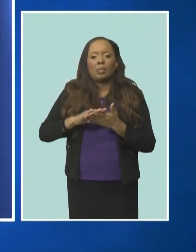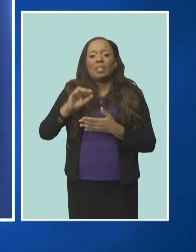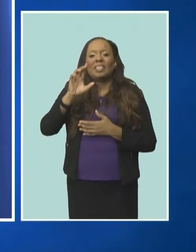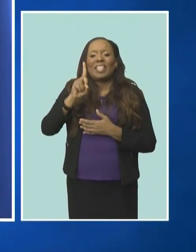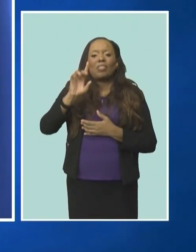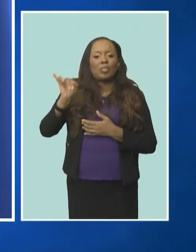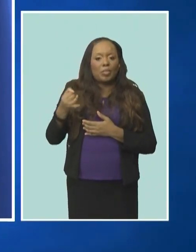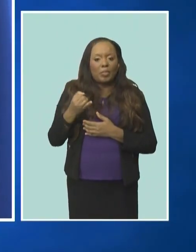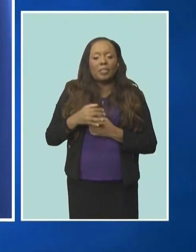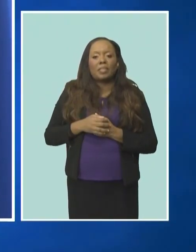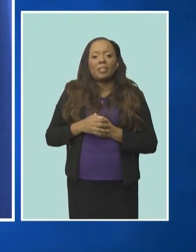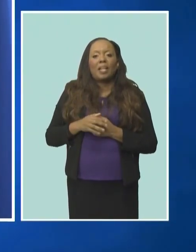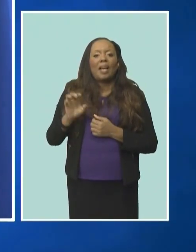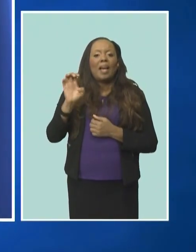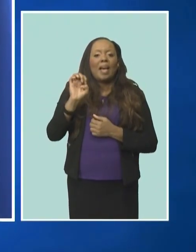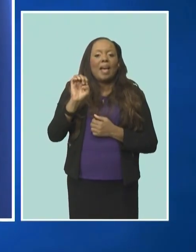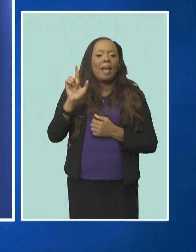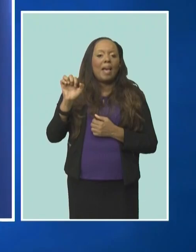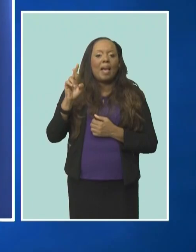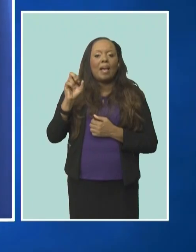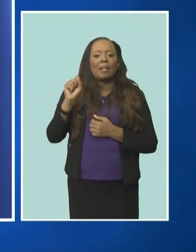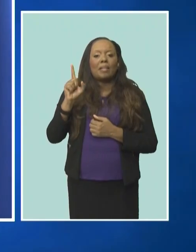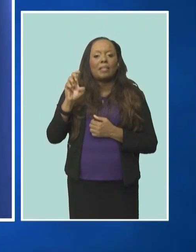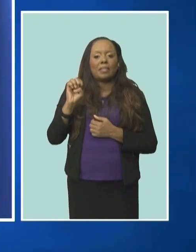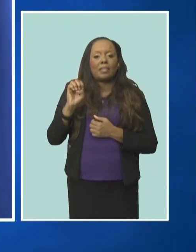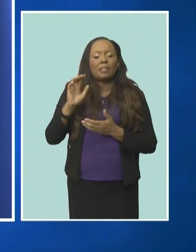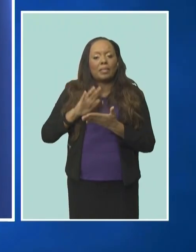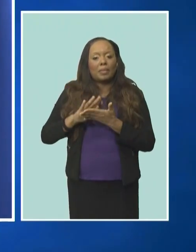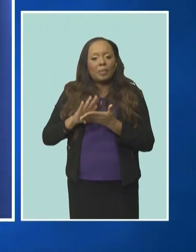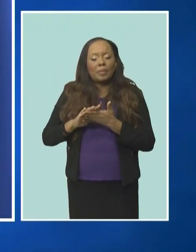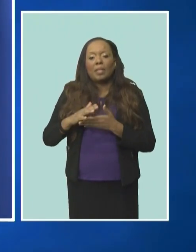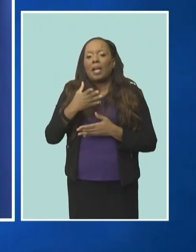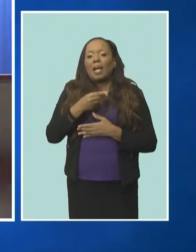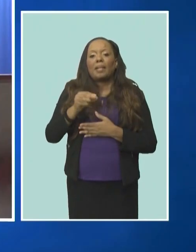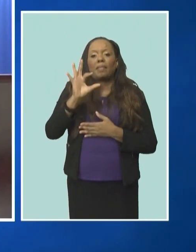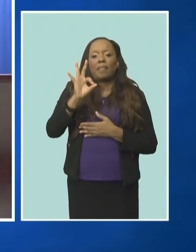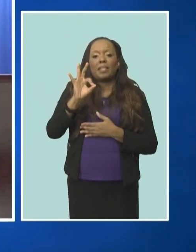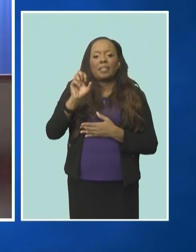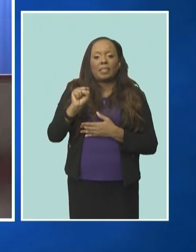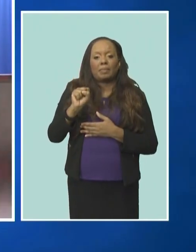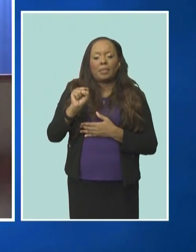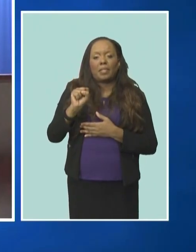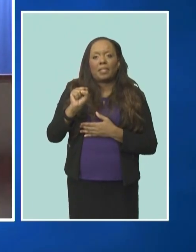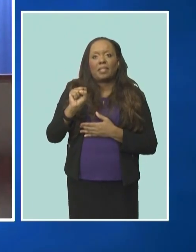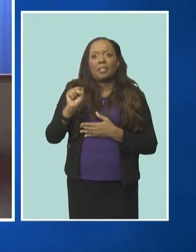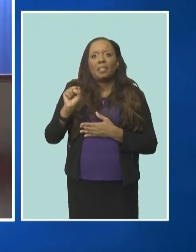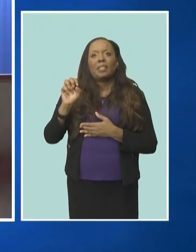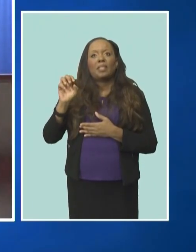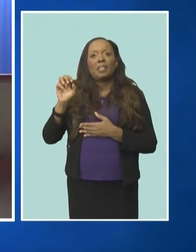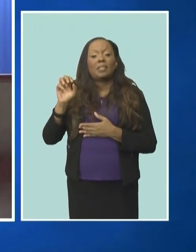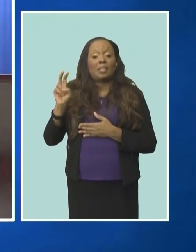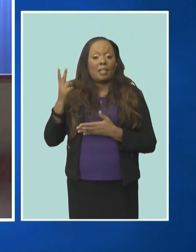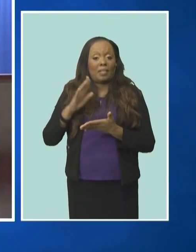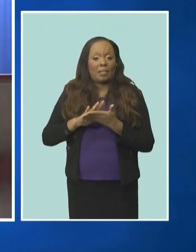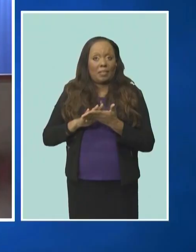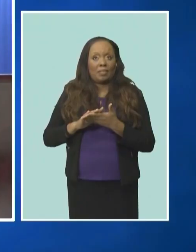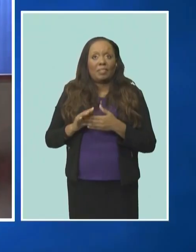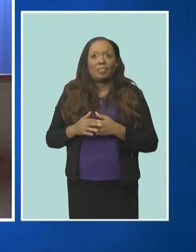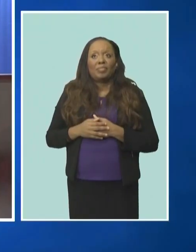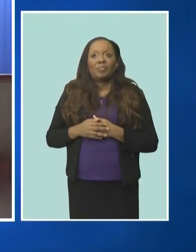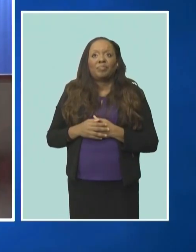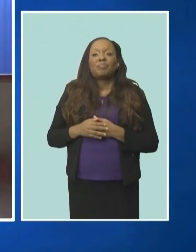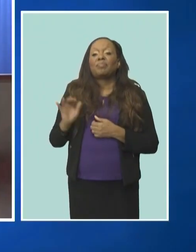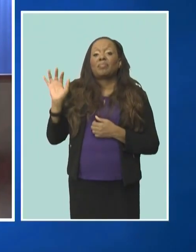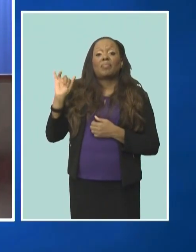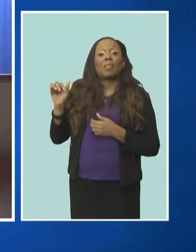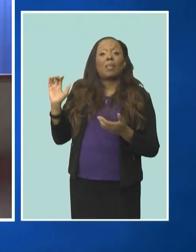School, the Ellerslie School, and the Frederick Smith Secondary School. With the new school term just weeks away, this partnership